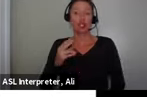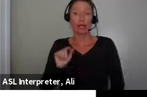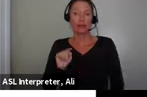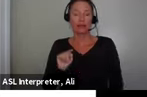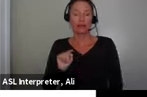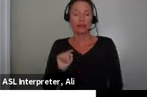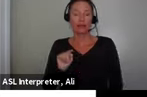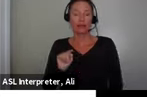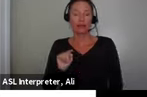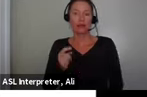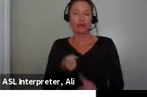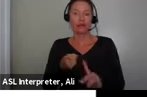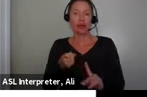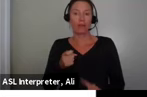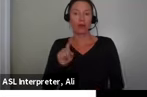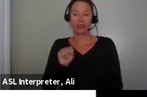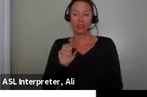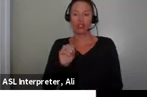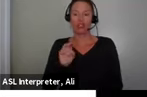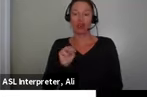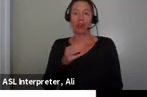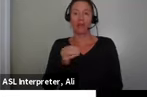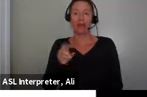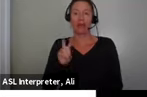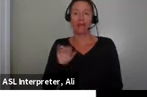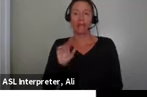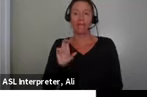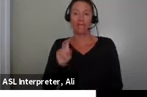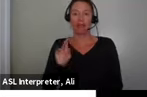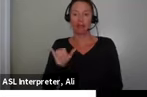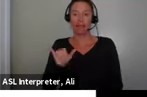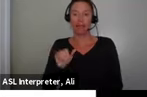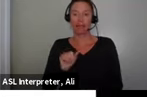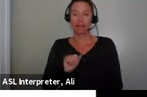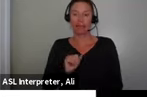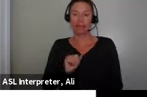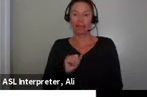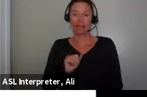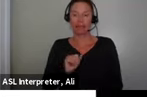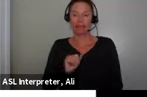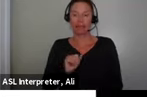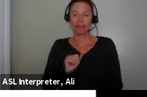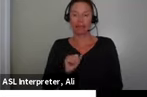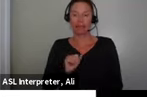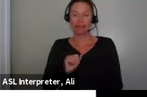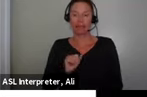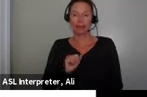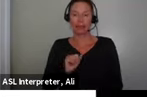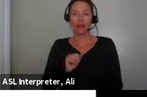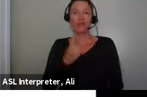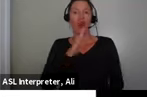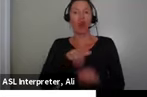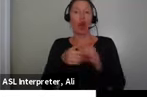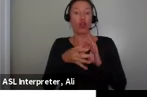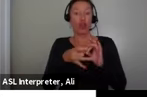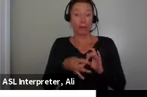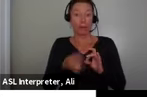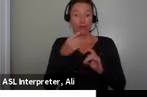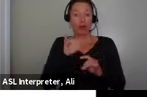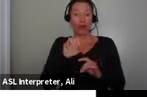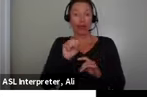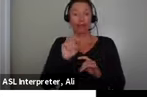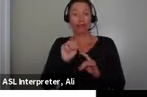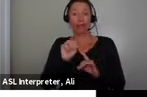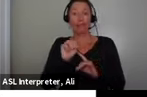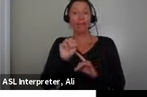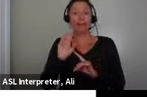A question is from Tom and Vicky. They ask, once all the comments for the ISM&D are gathered and responded